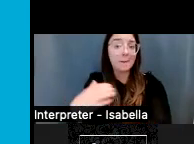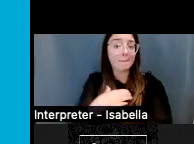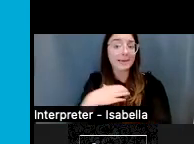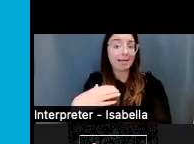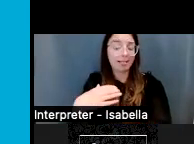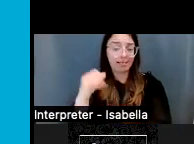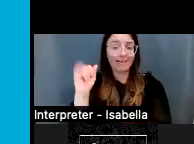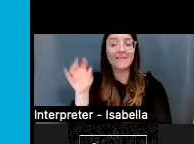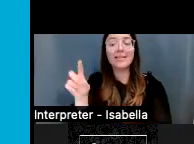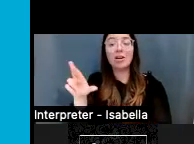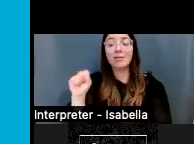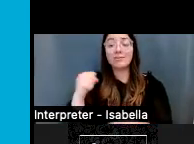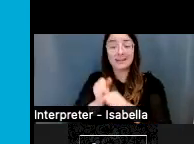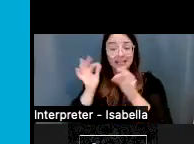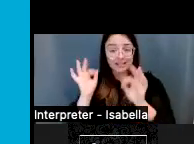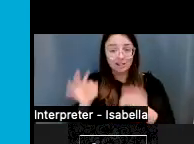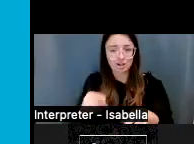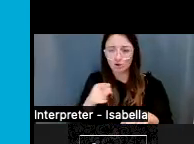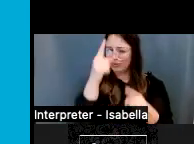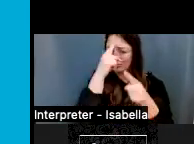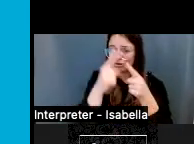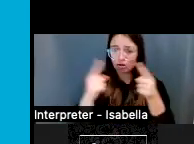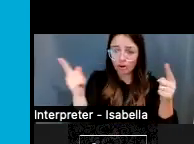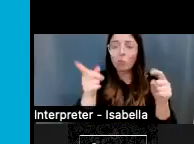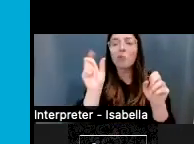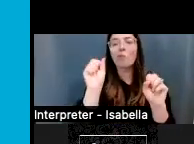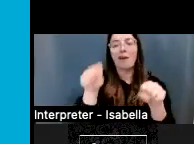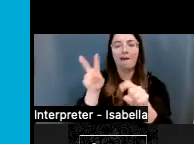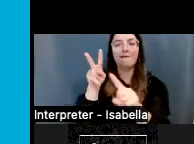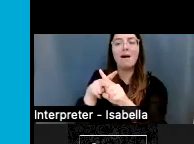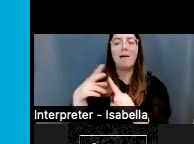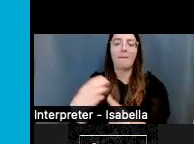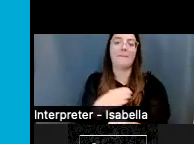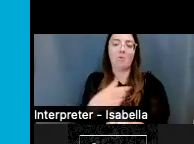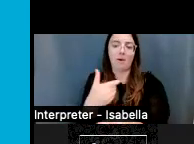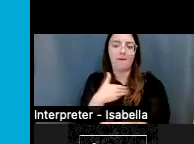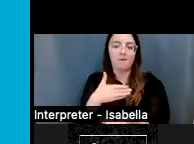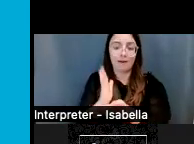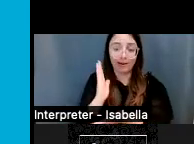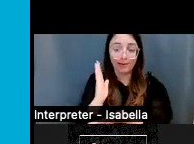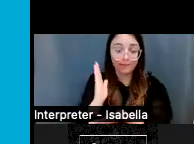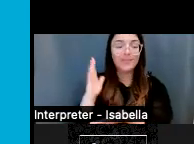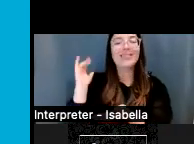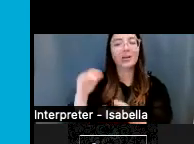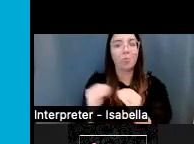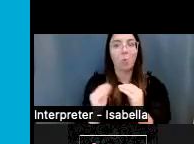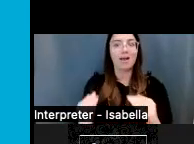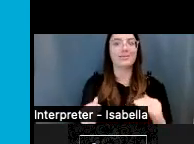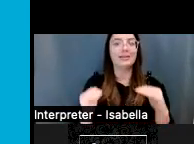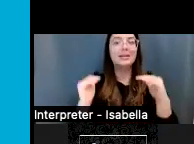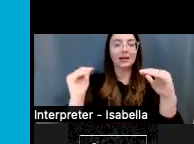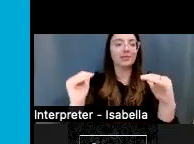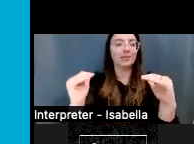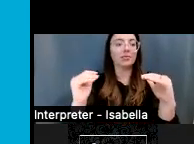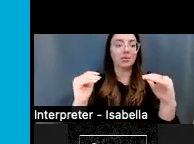DRS. And so that's that option where that is that's more of an escalation in terms of,